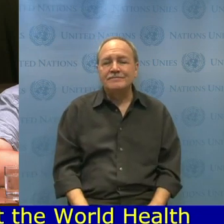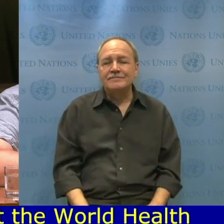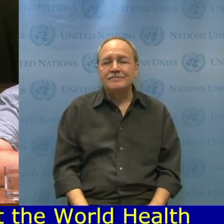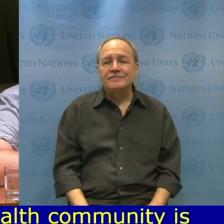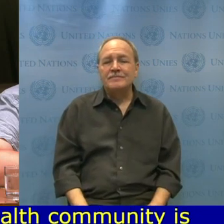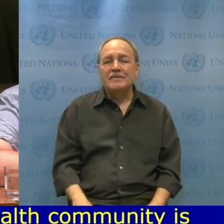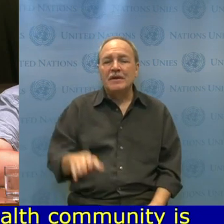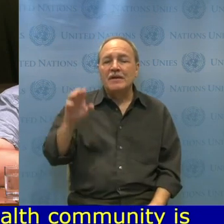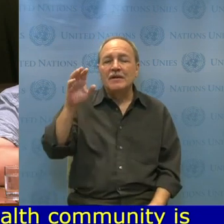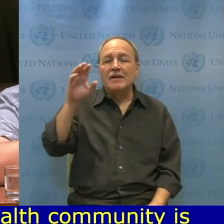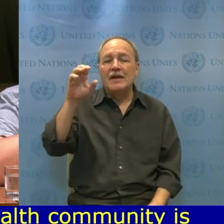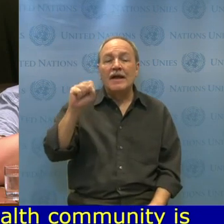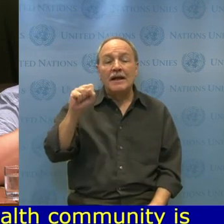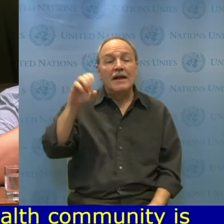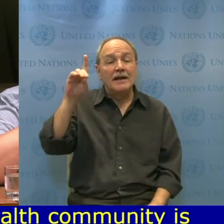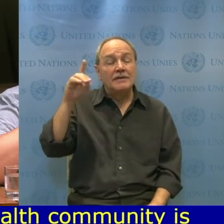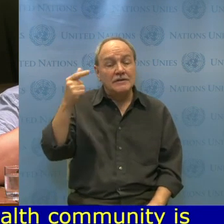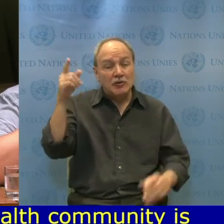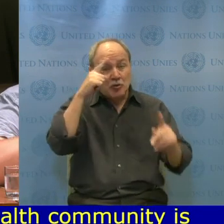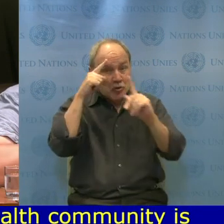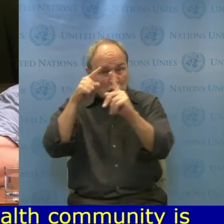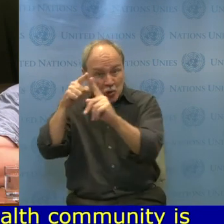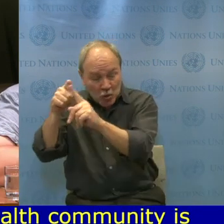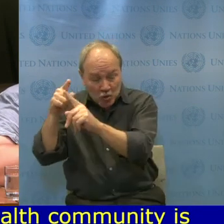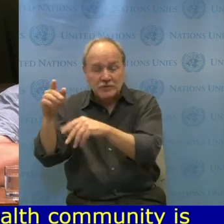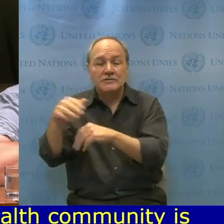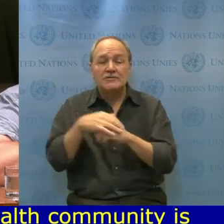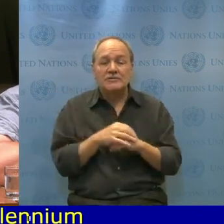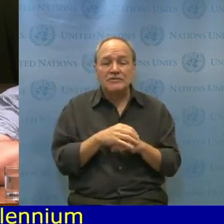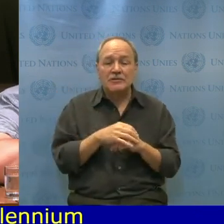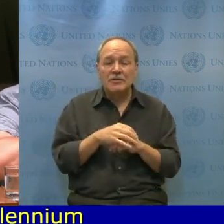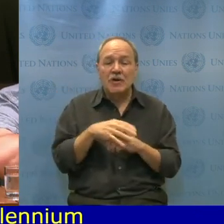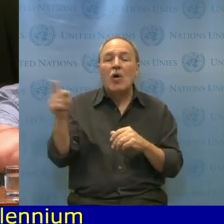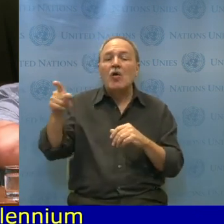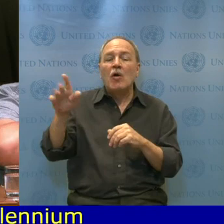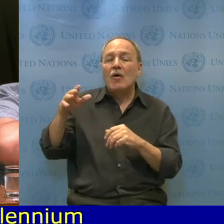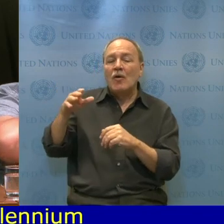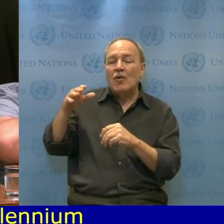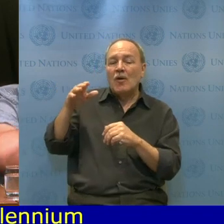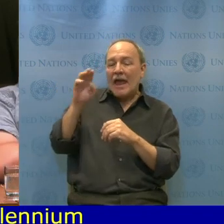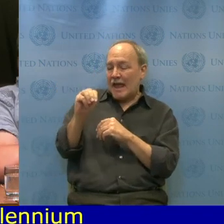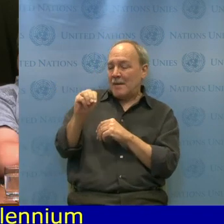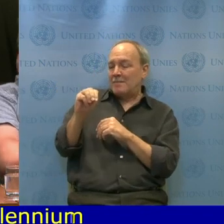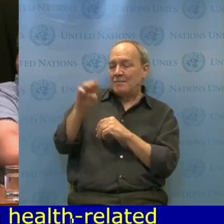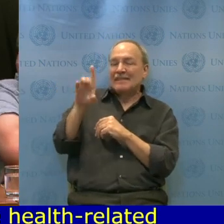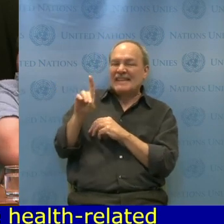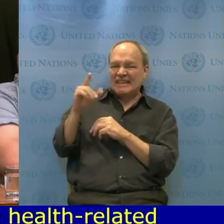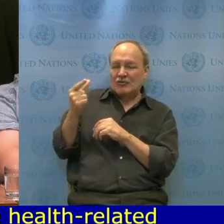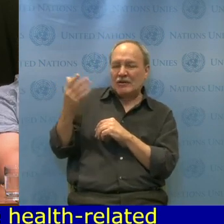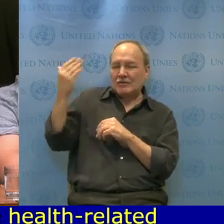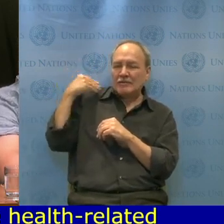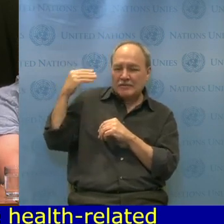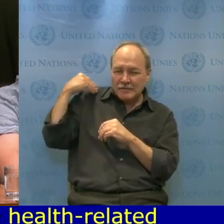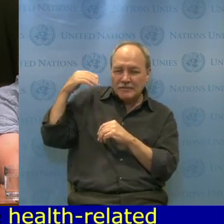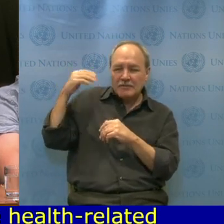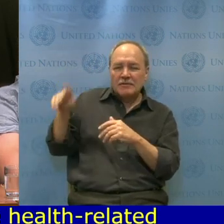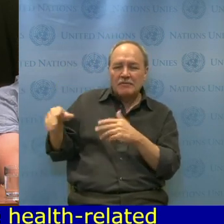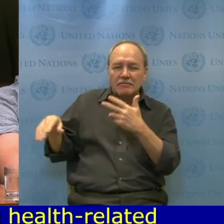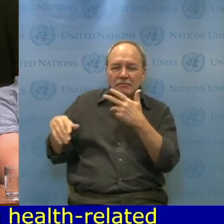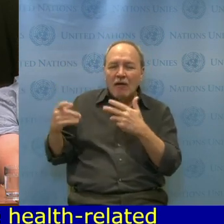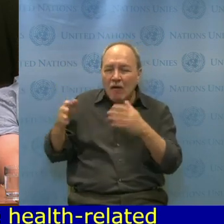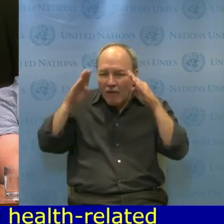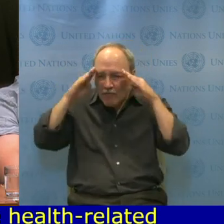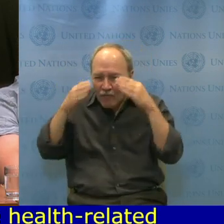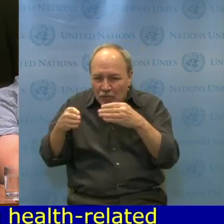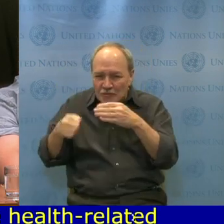objectives, which specifically focused on child mortality, maternal mortality, and HIV and other infectious diseases. The new